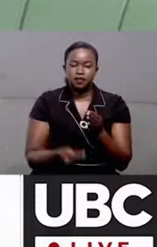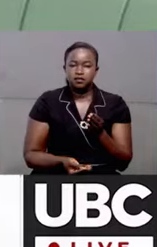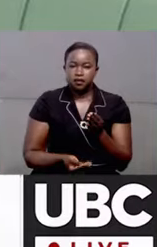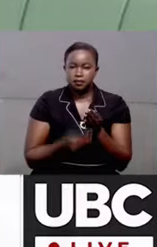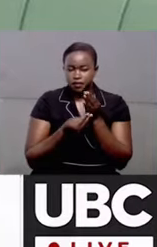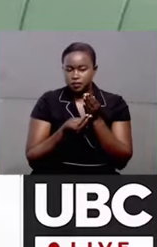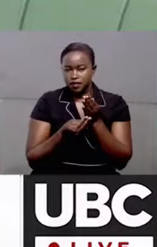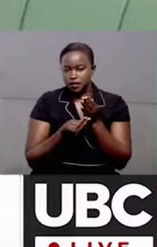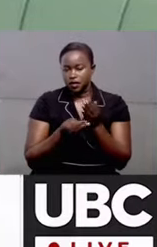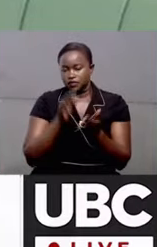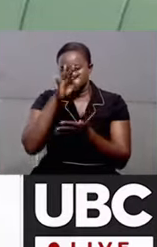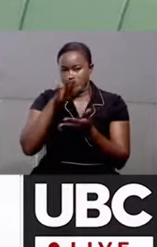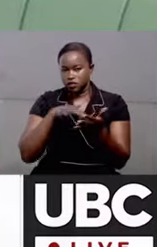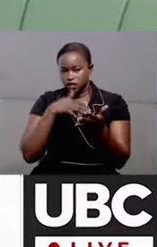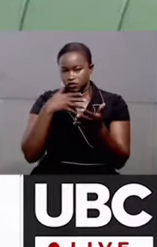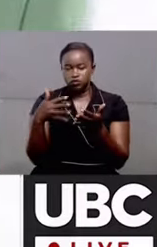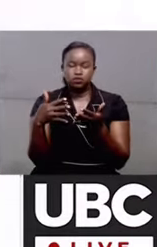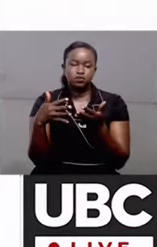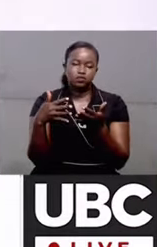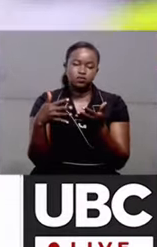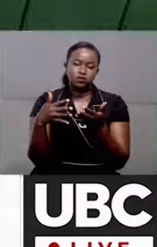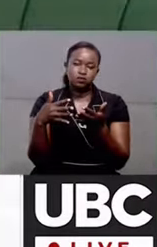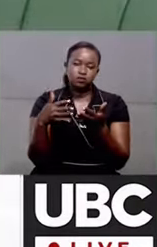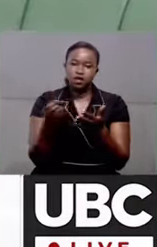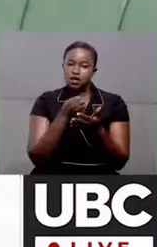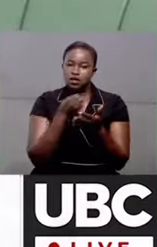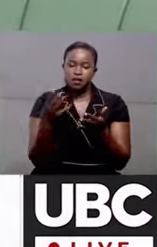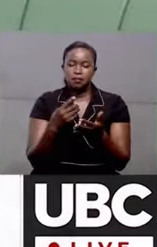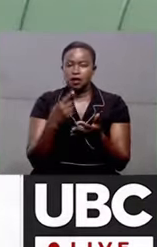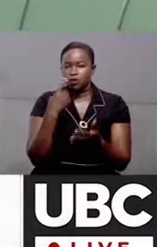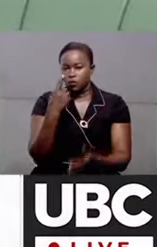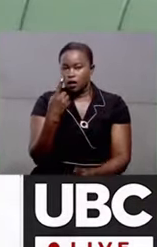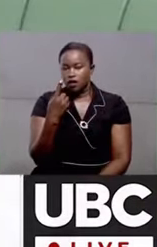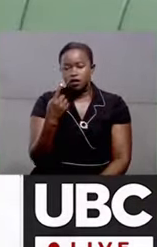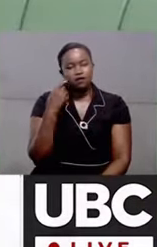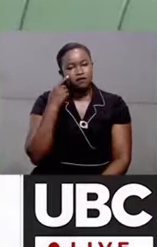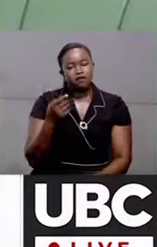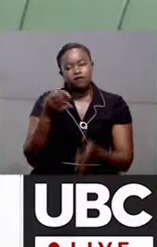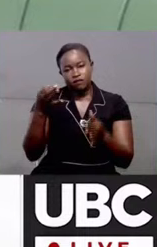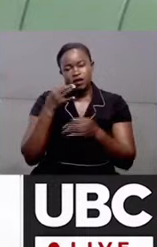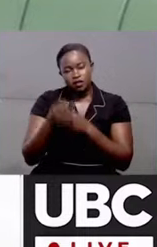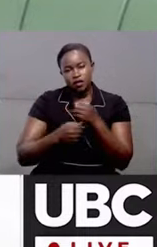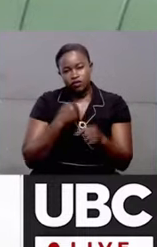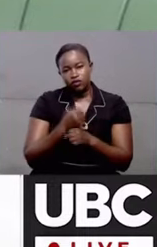supplementary schedule number one for financial year